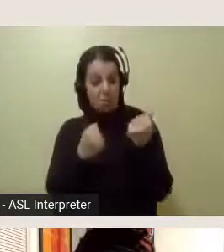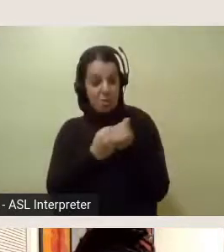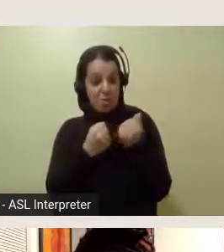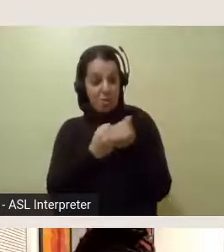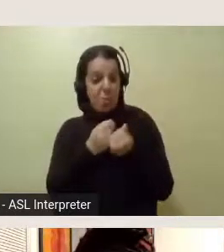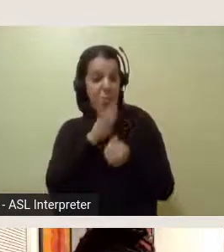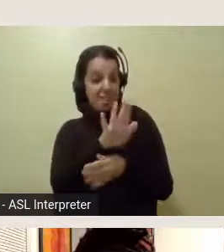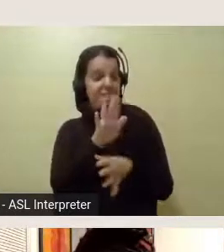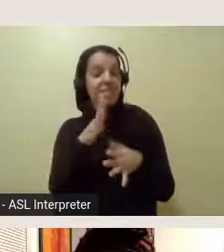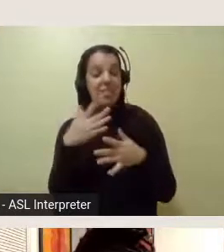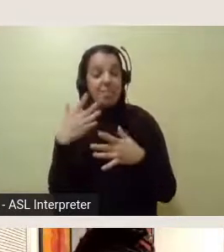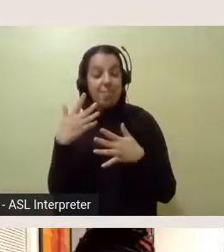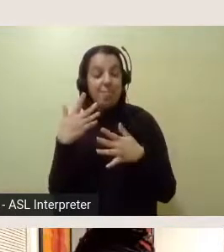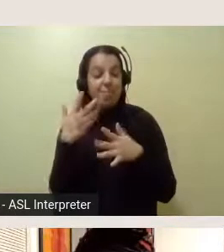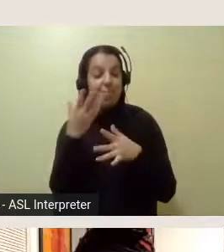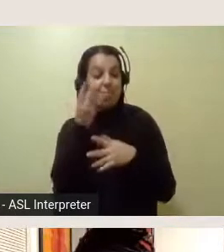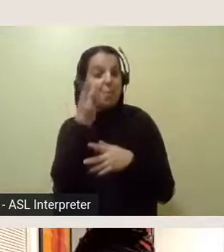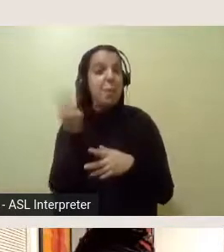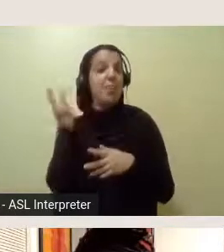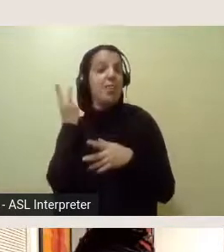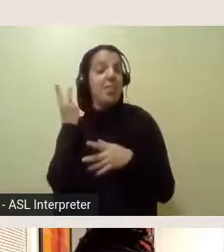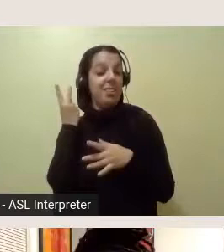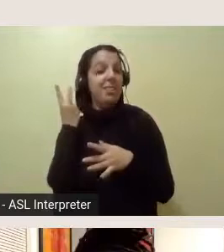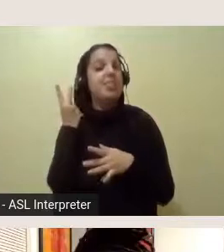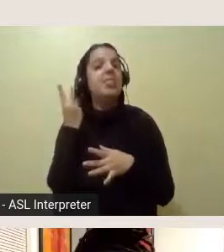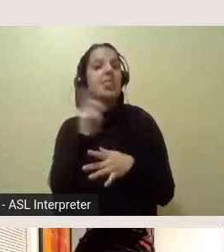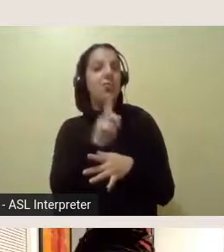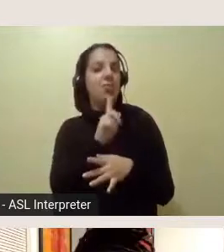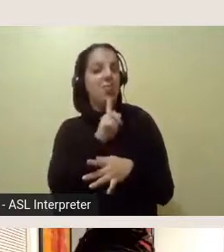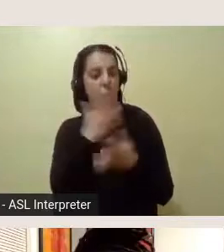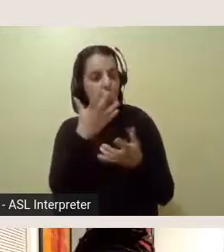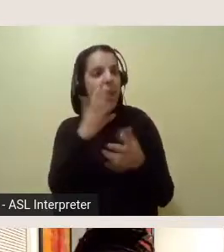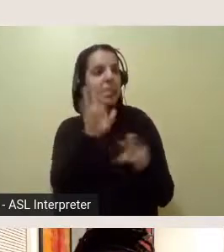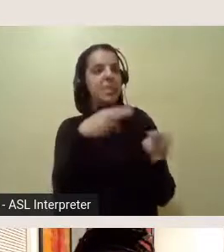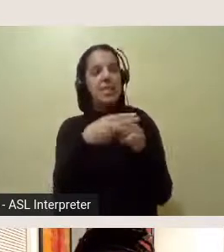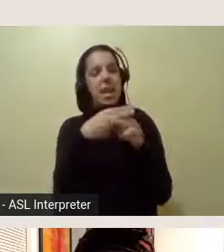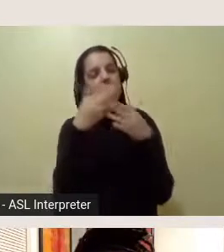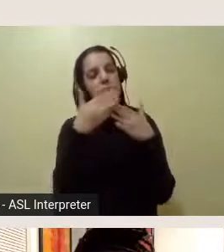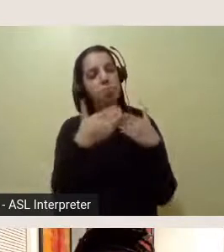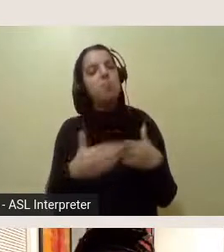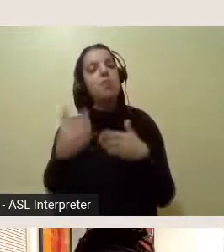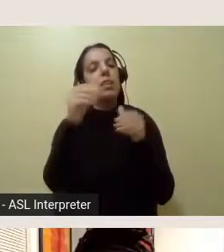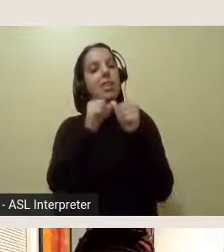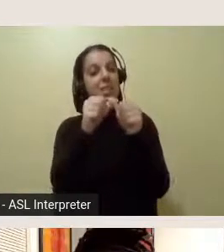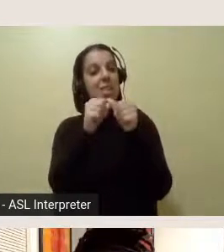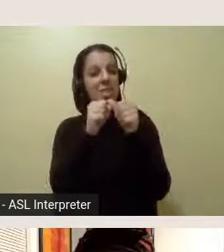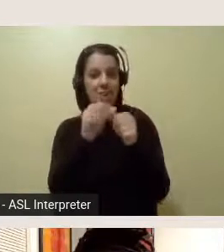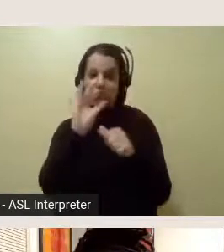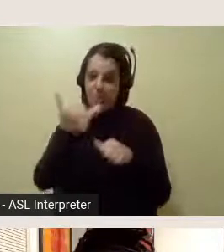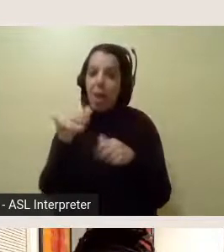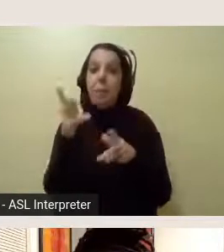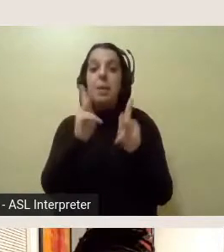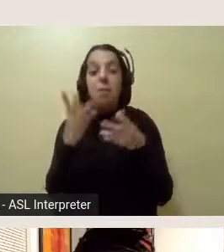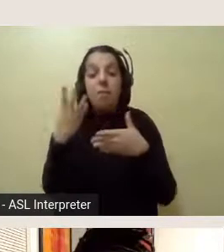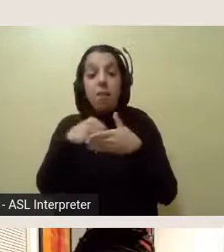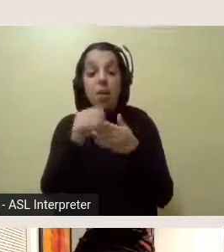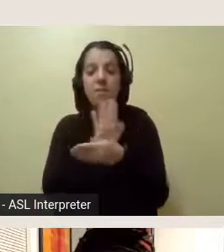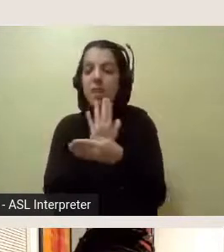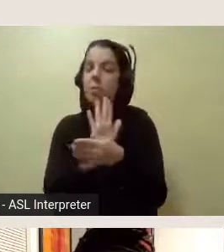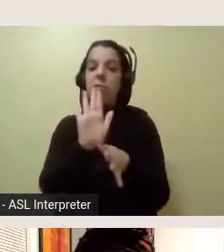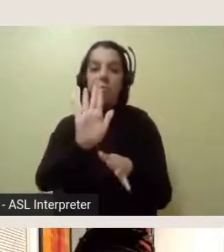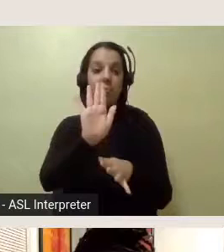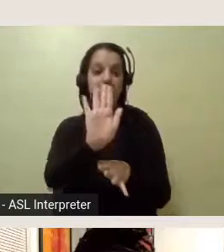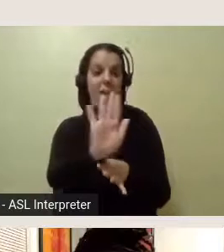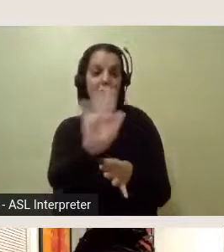the evening like remembering a Kai is accomplishing something that they wanted when they participated in the film. And so, you know,